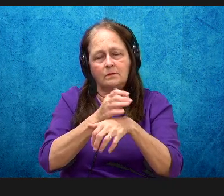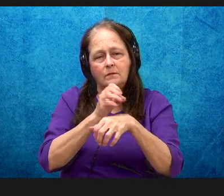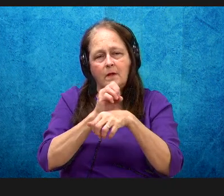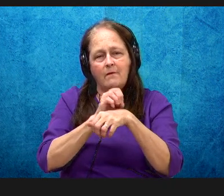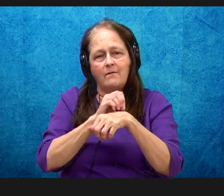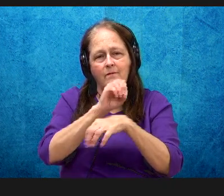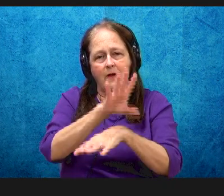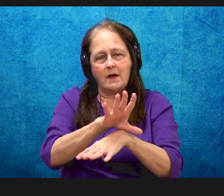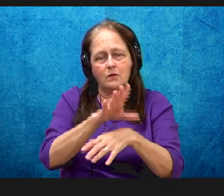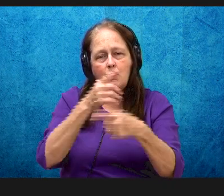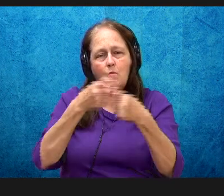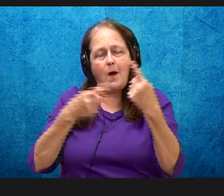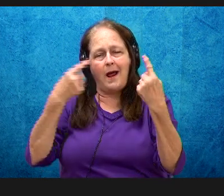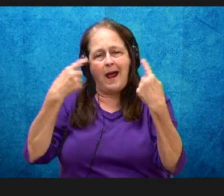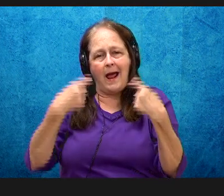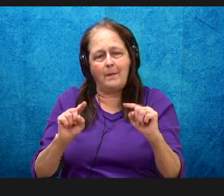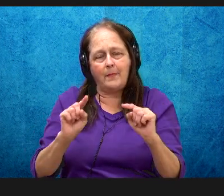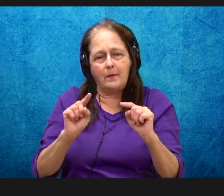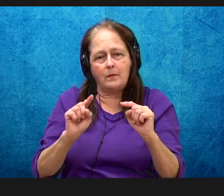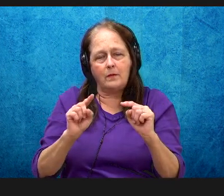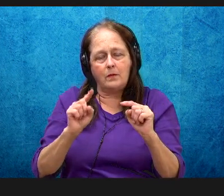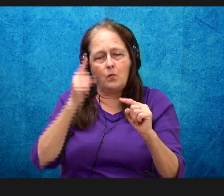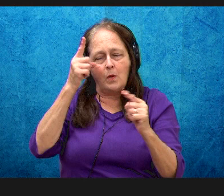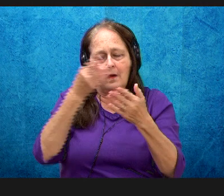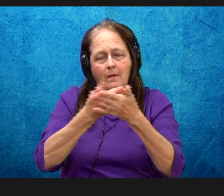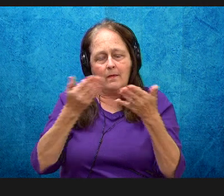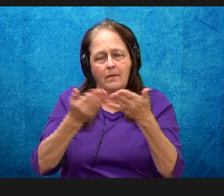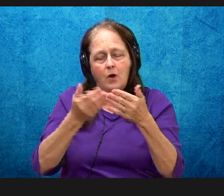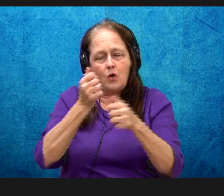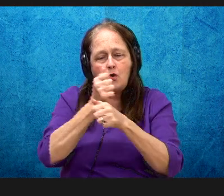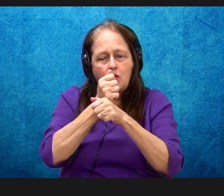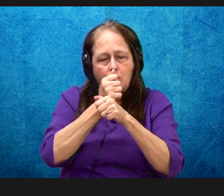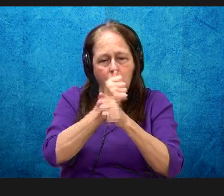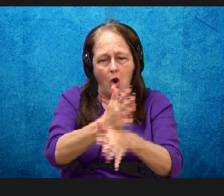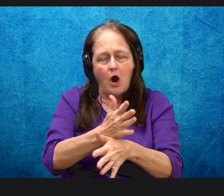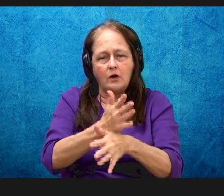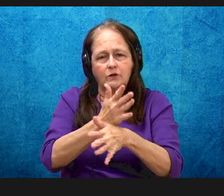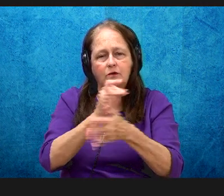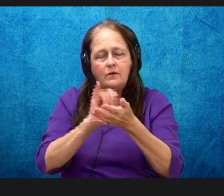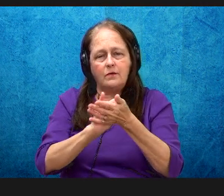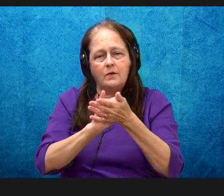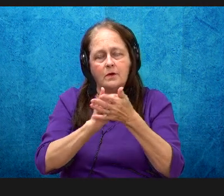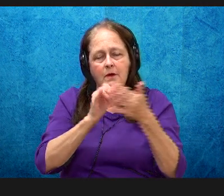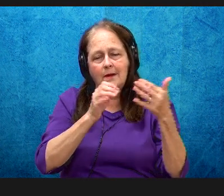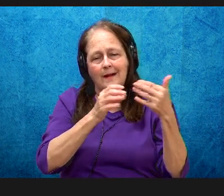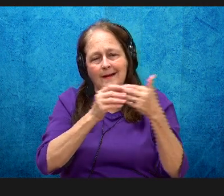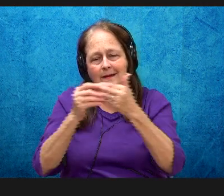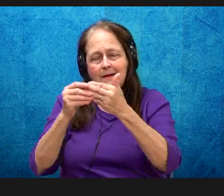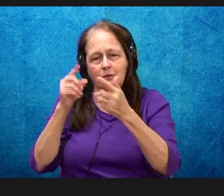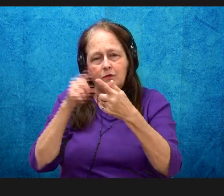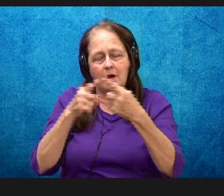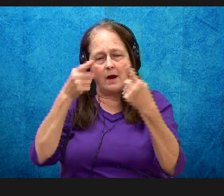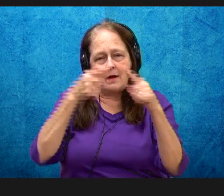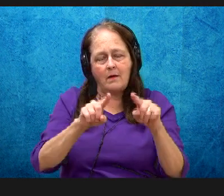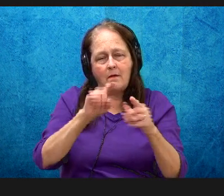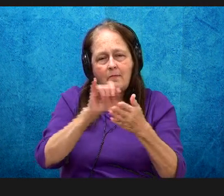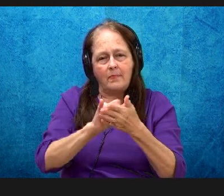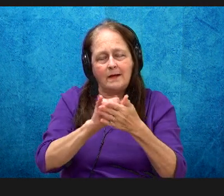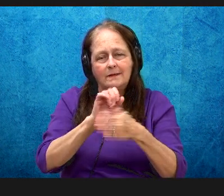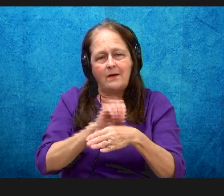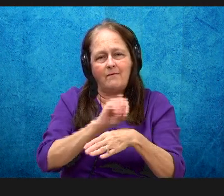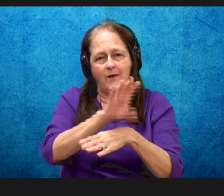how one thing happened, which is the cause, and it leads to something that's happening. That's the